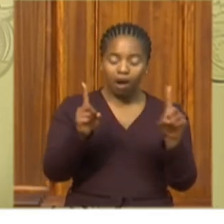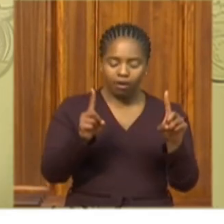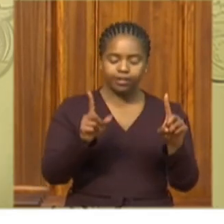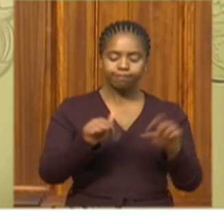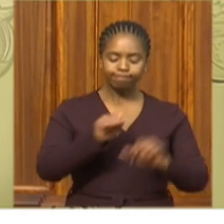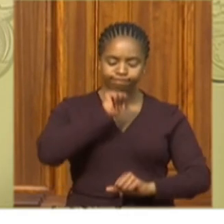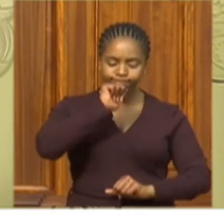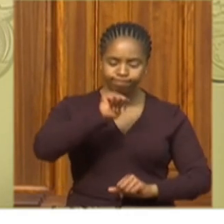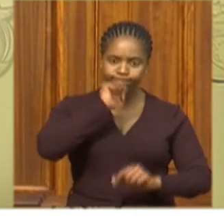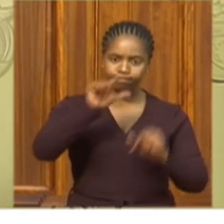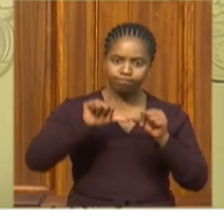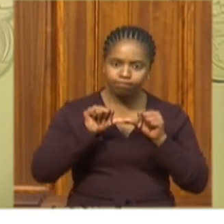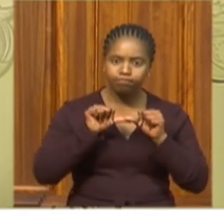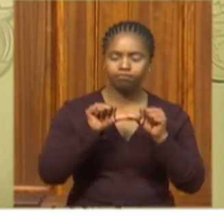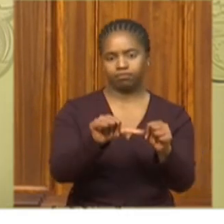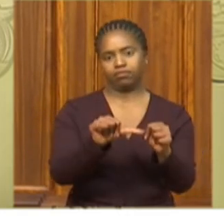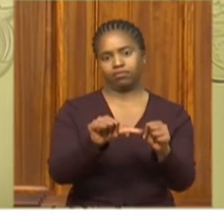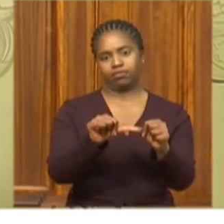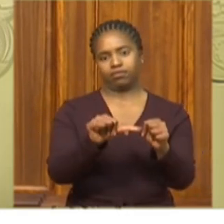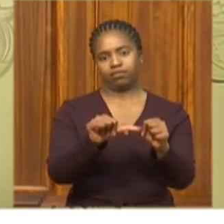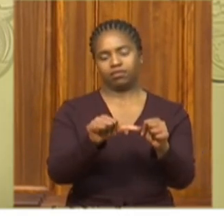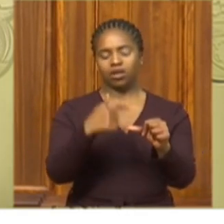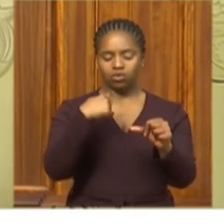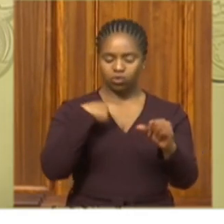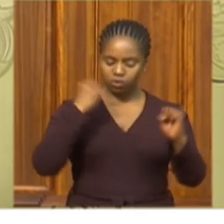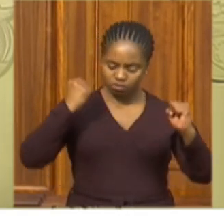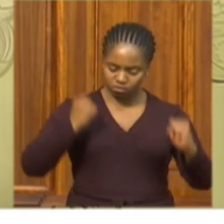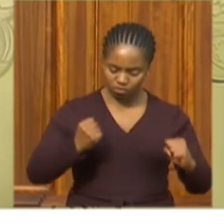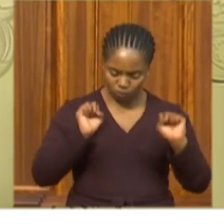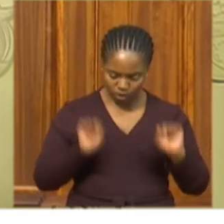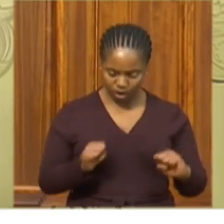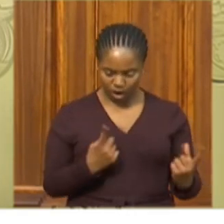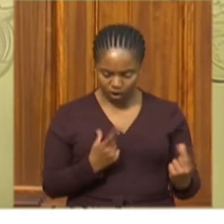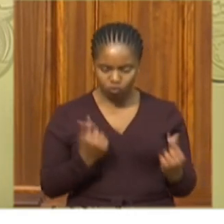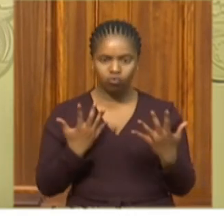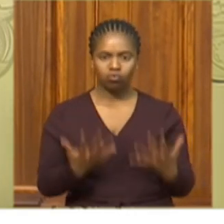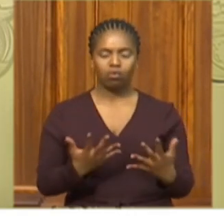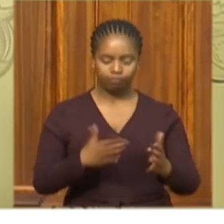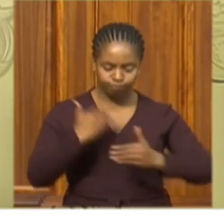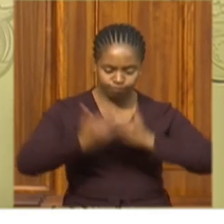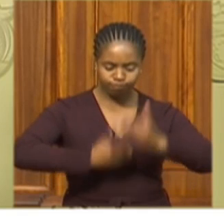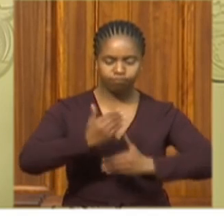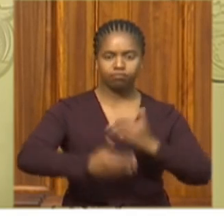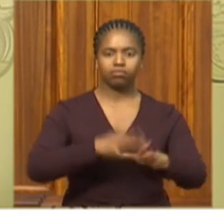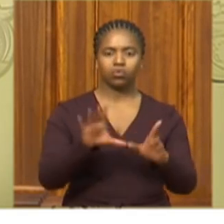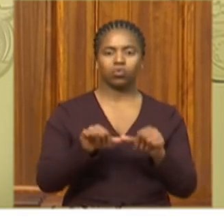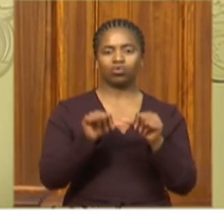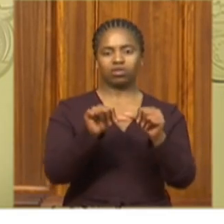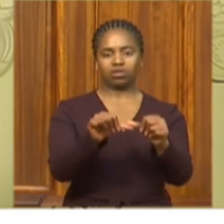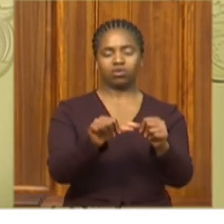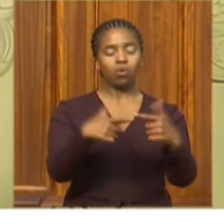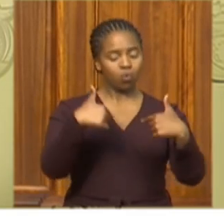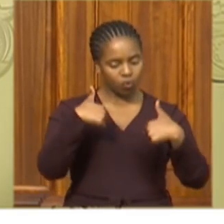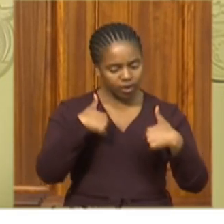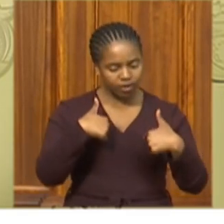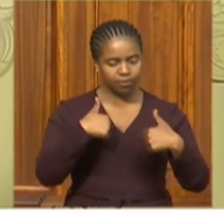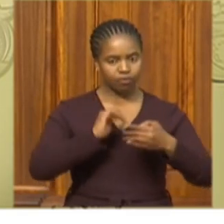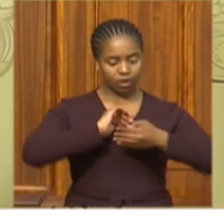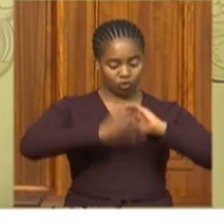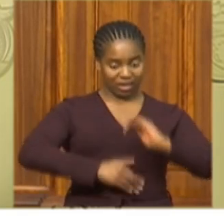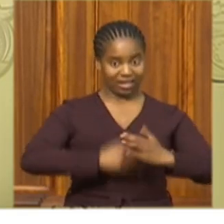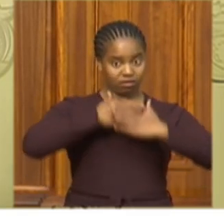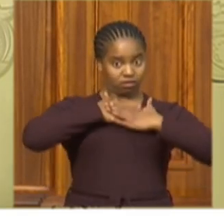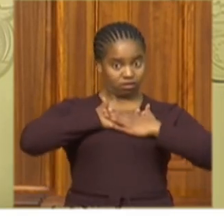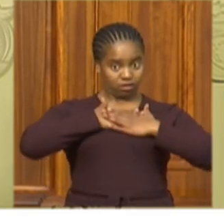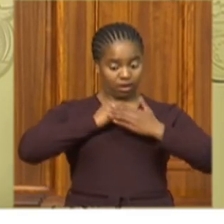But we continue to stand firm against this onslaught. We have taken action to protect